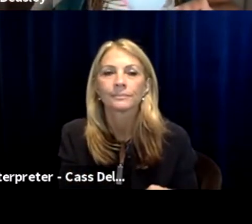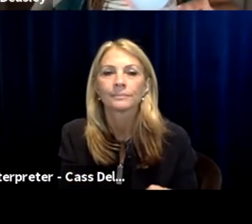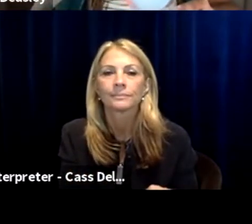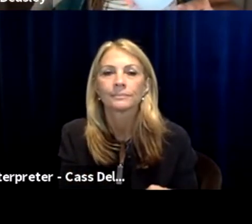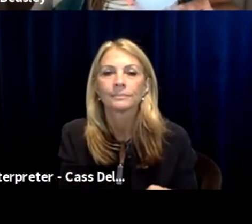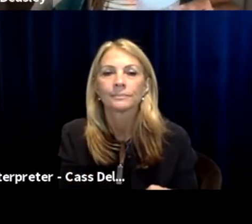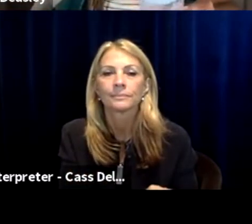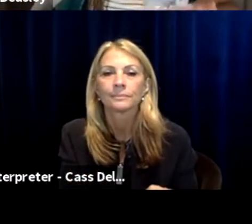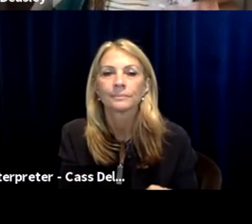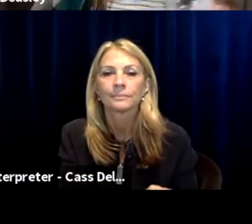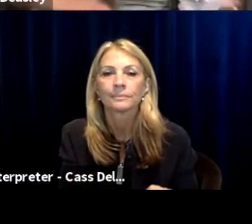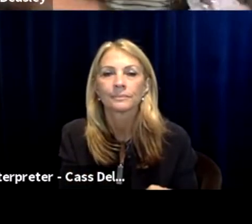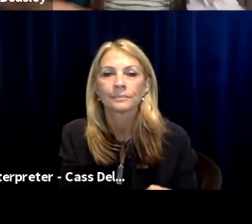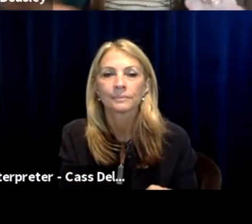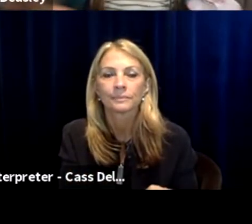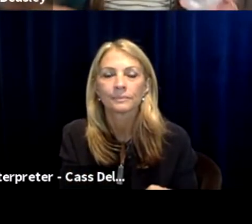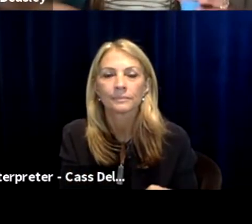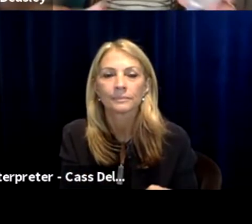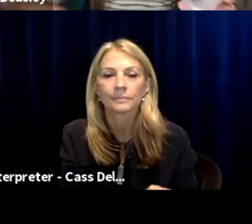Awesome.